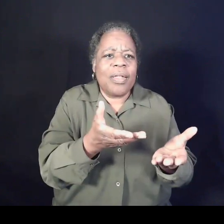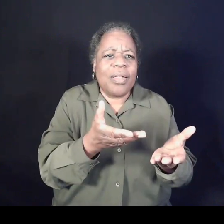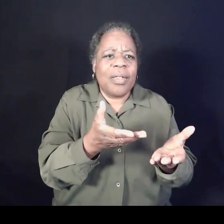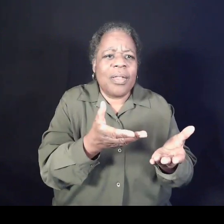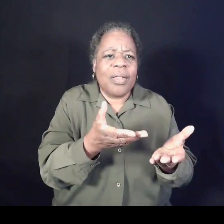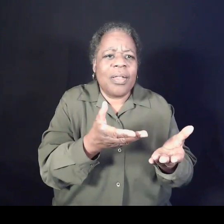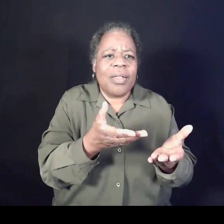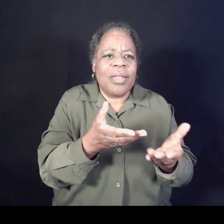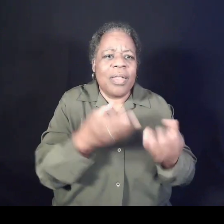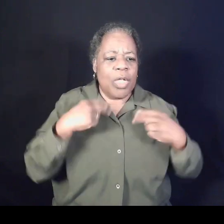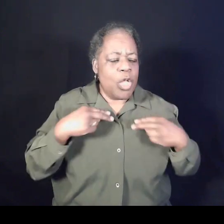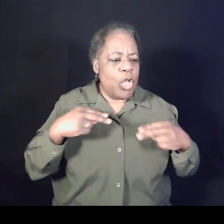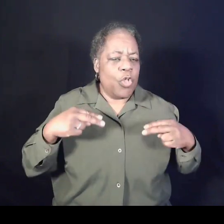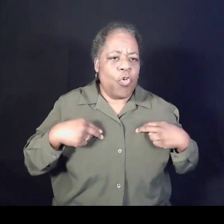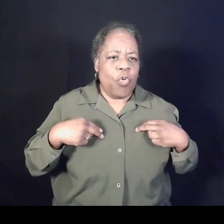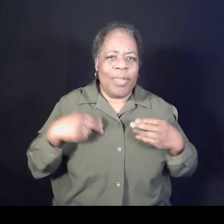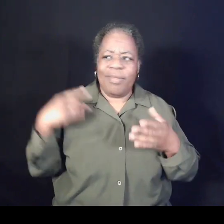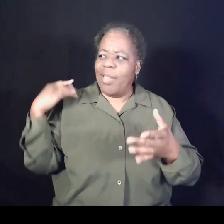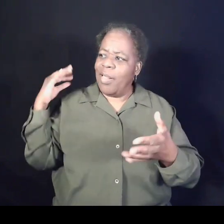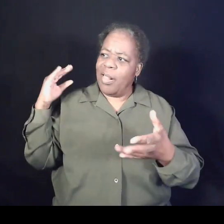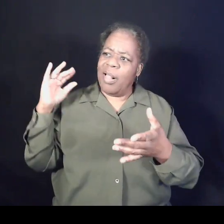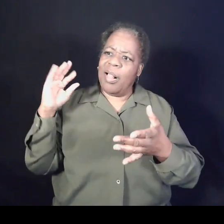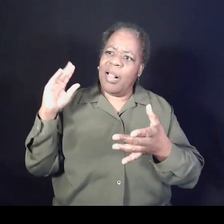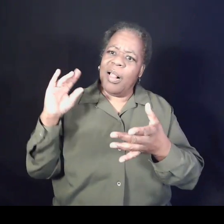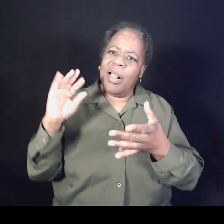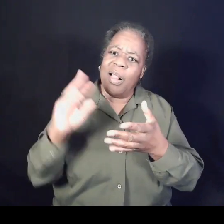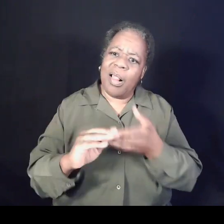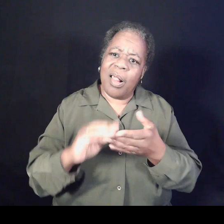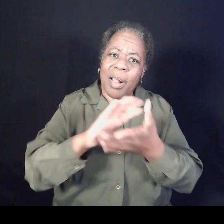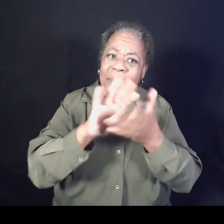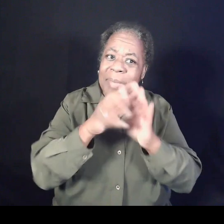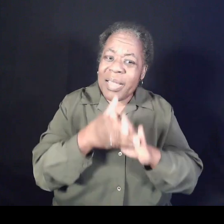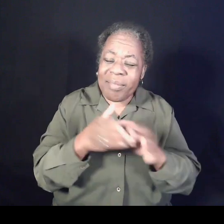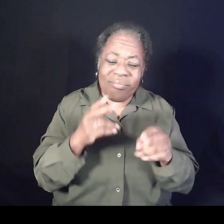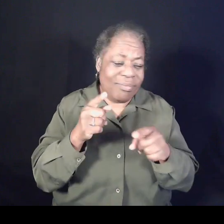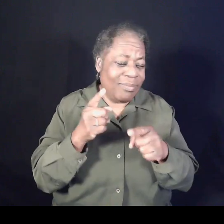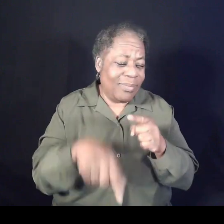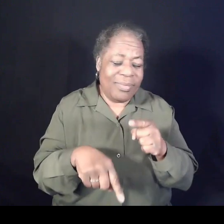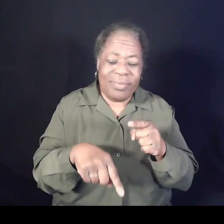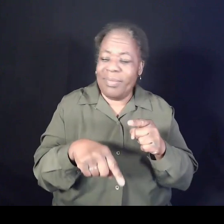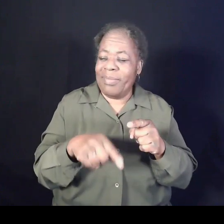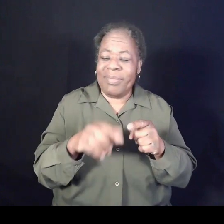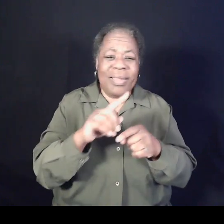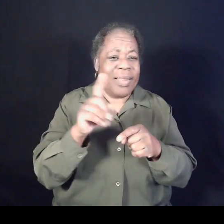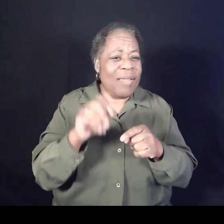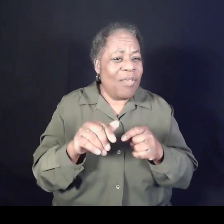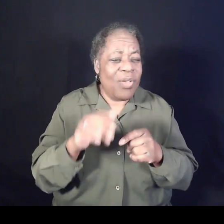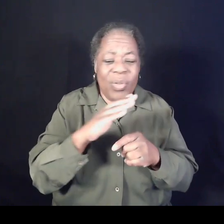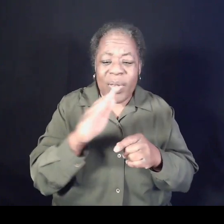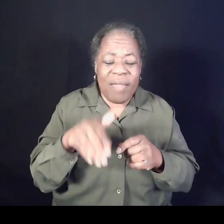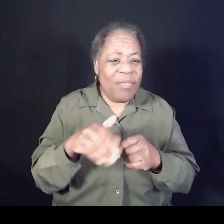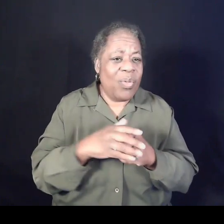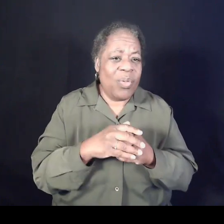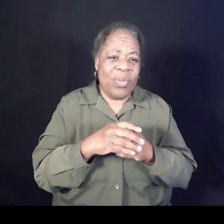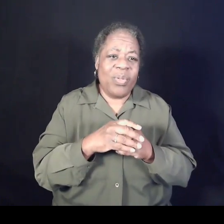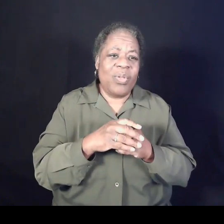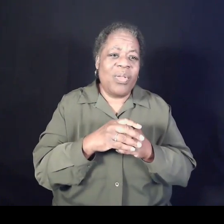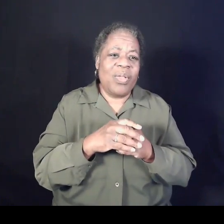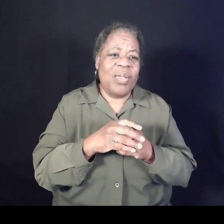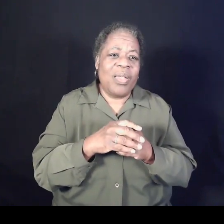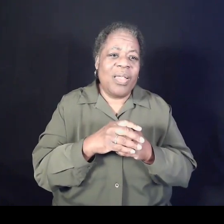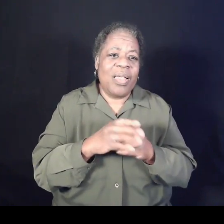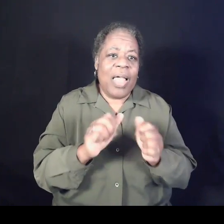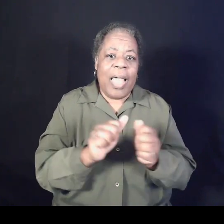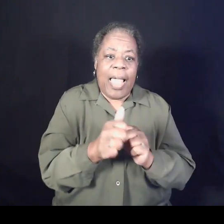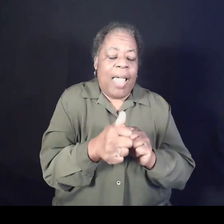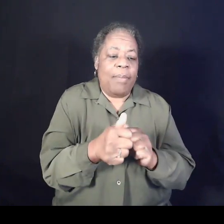Human beings have never been able to make peace or keep peace on our own. We've tried. How many